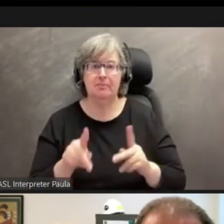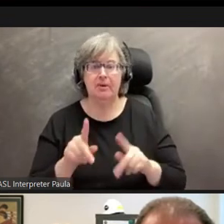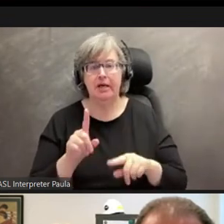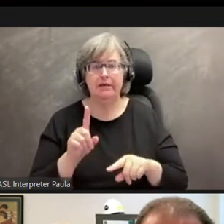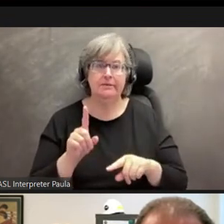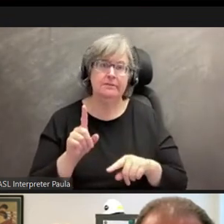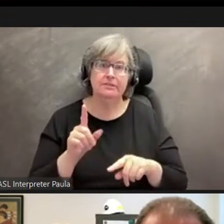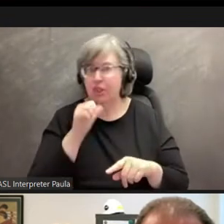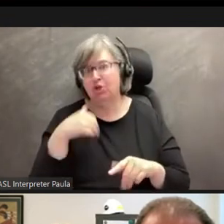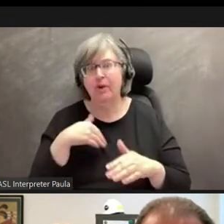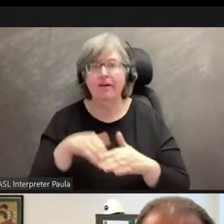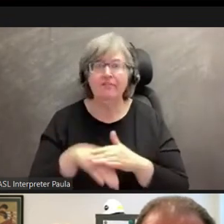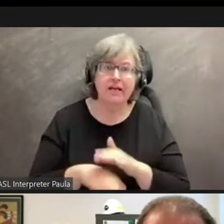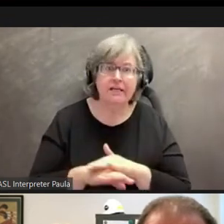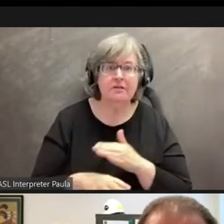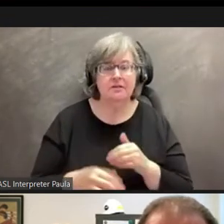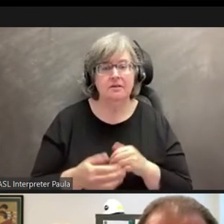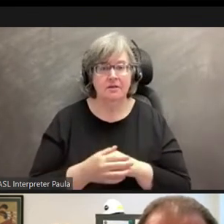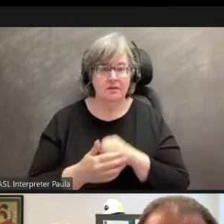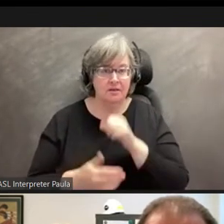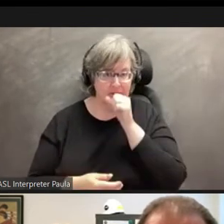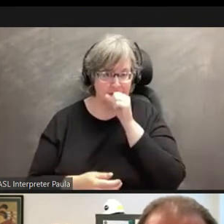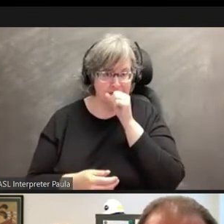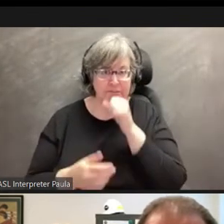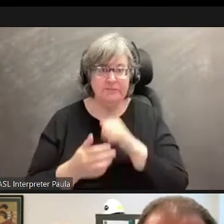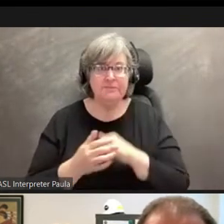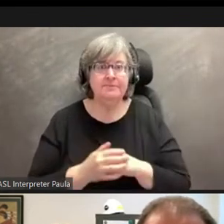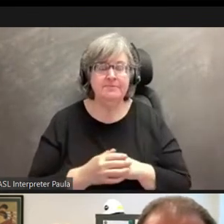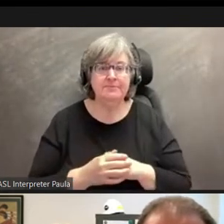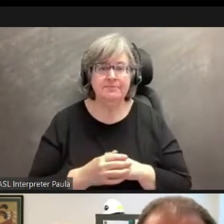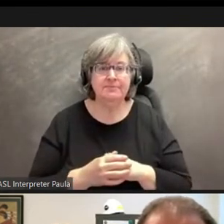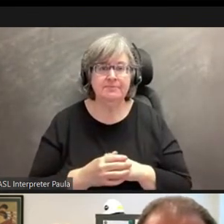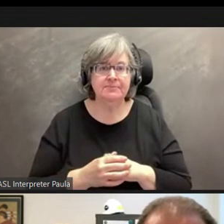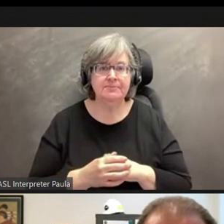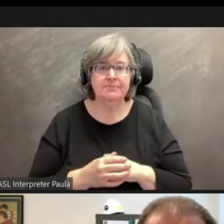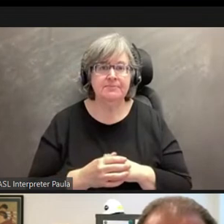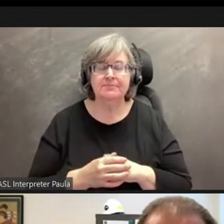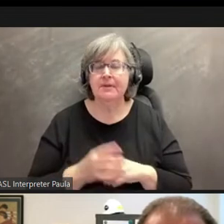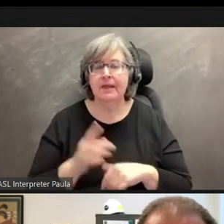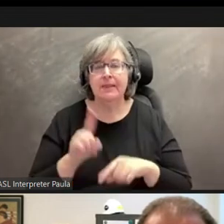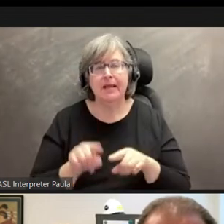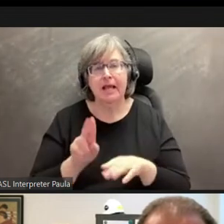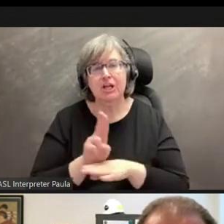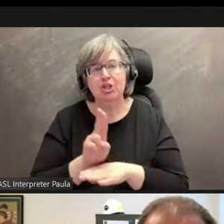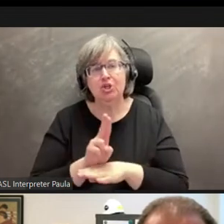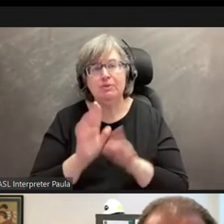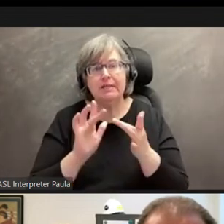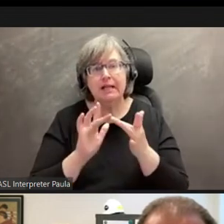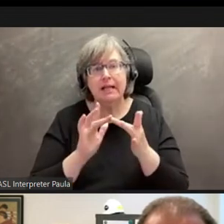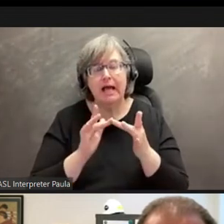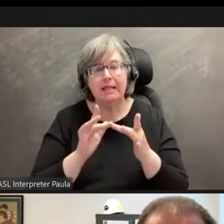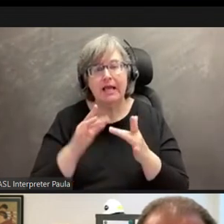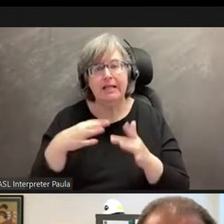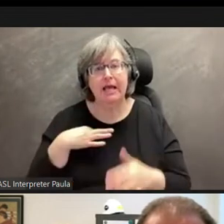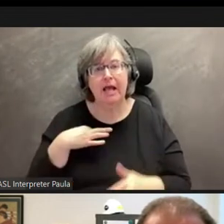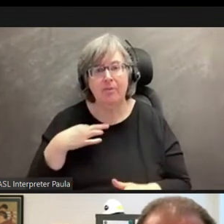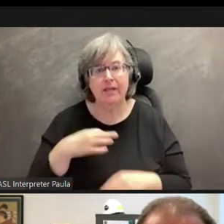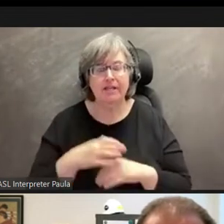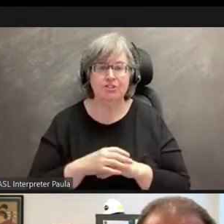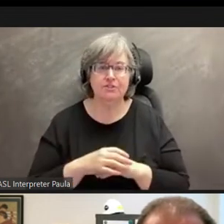they don't have access. They're less able to use online applications,